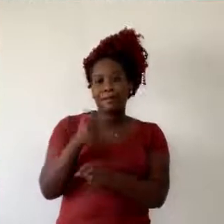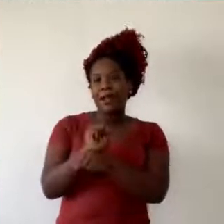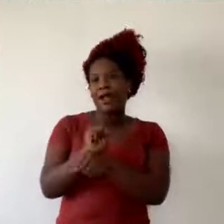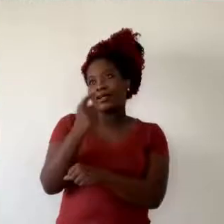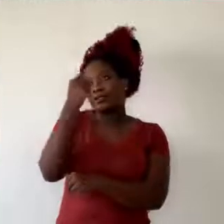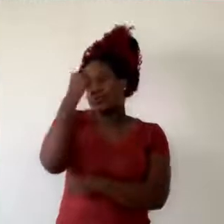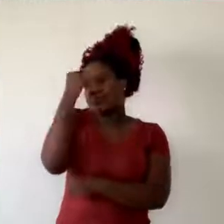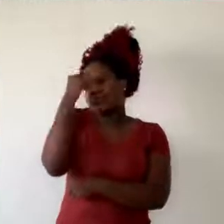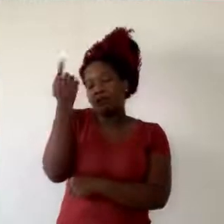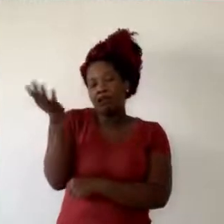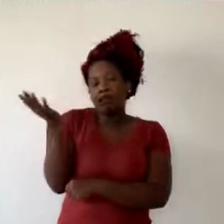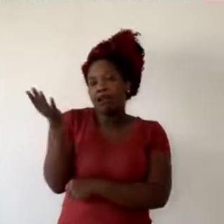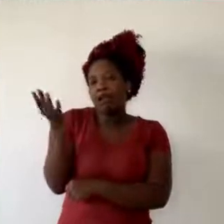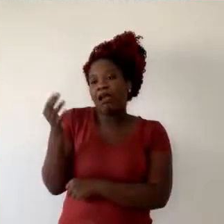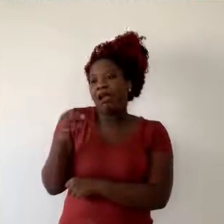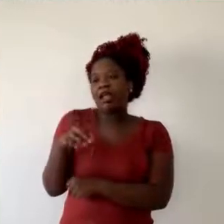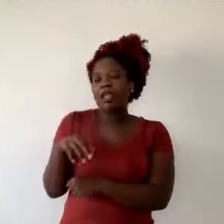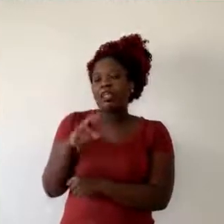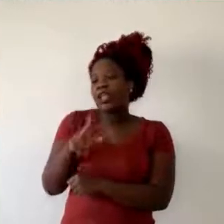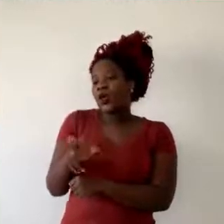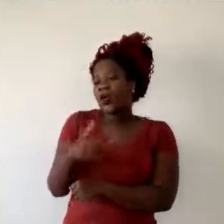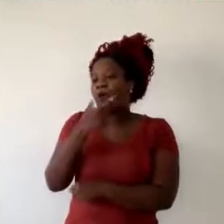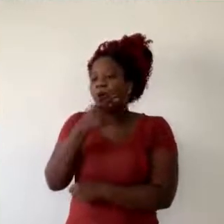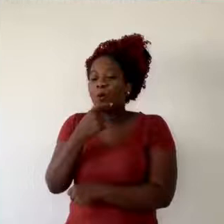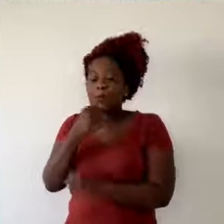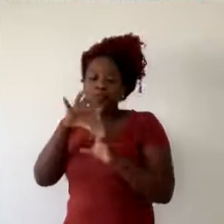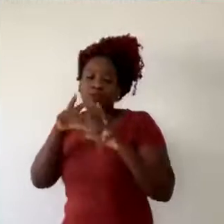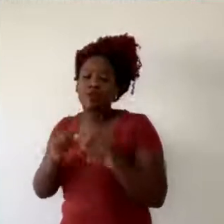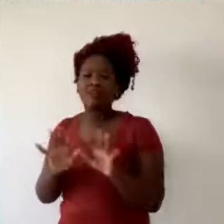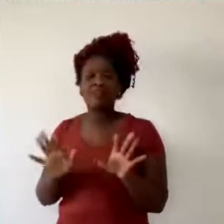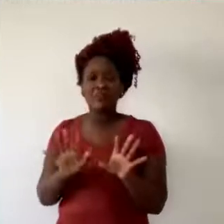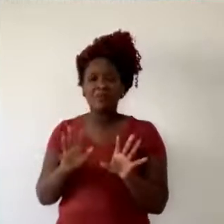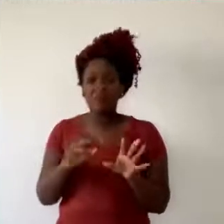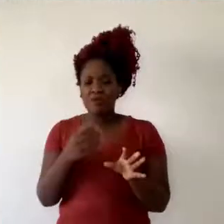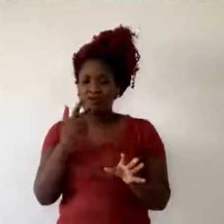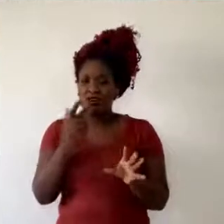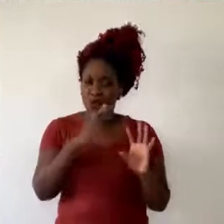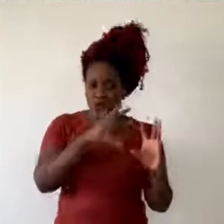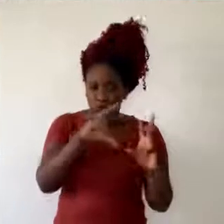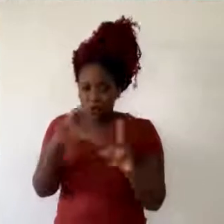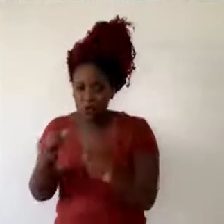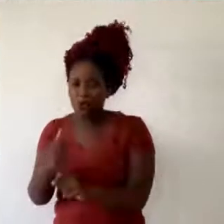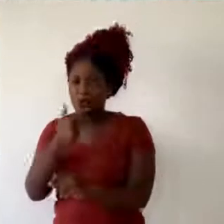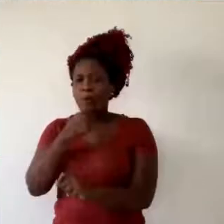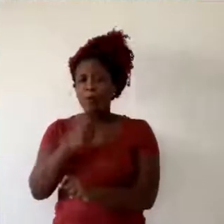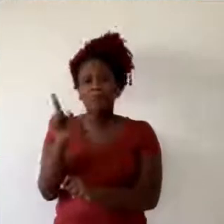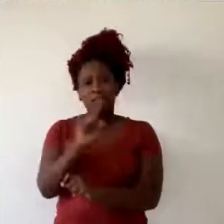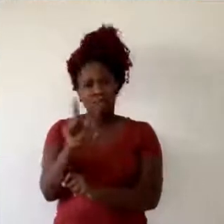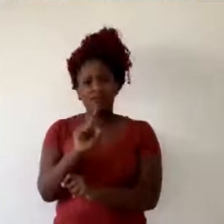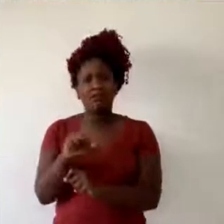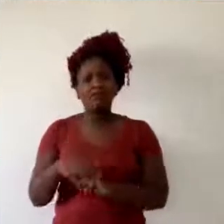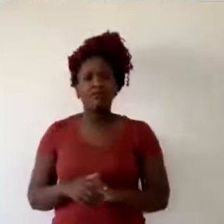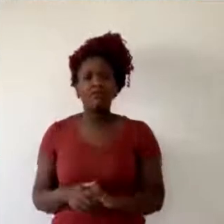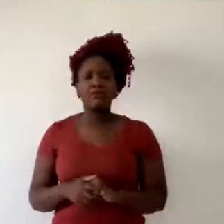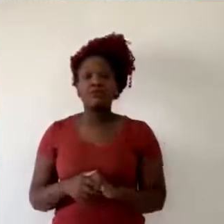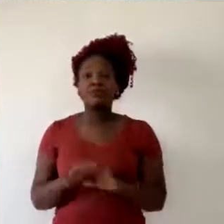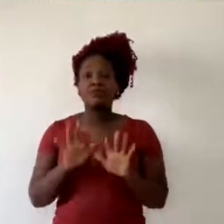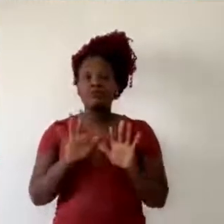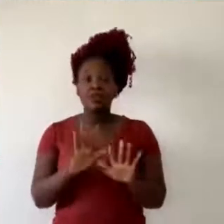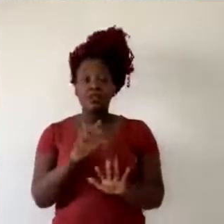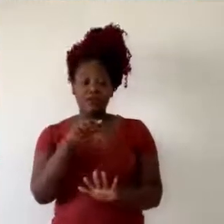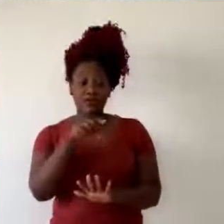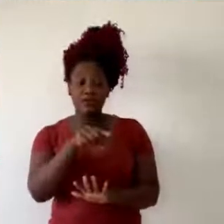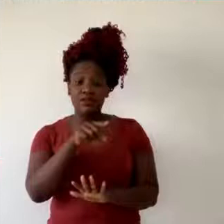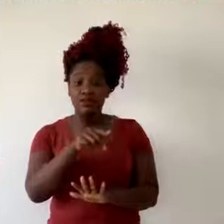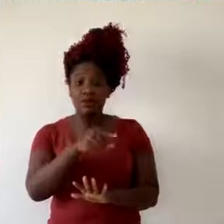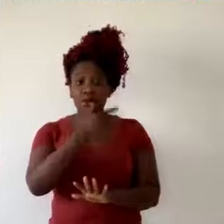and not think that we are not talking about everybody. That's not what we are